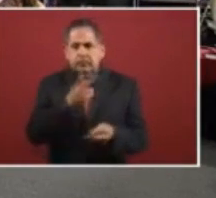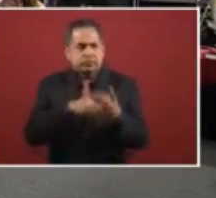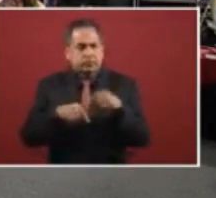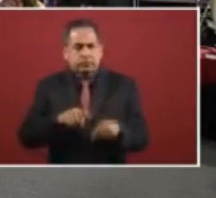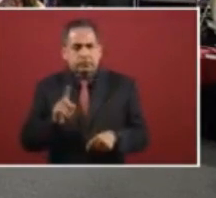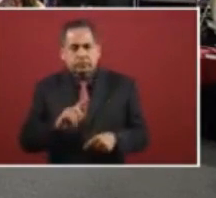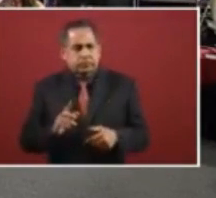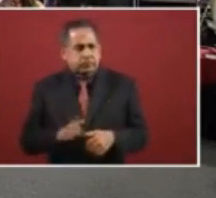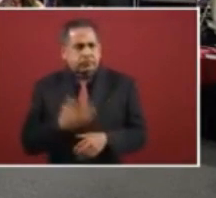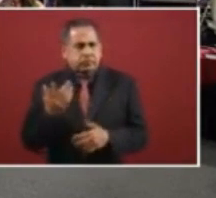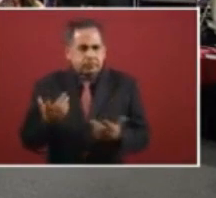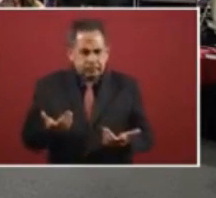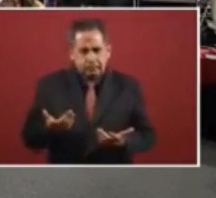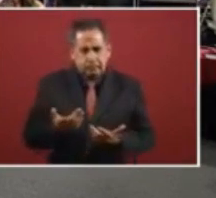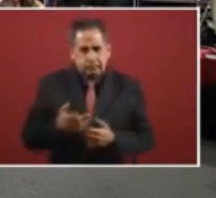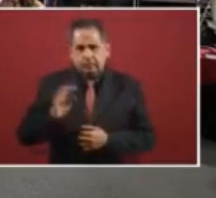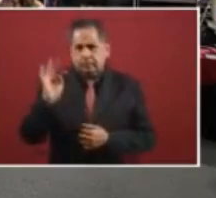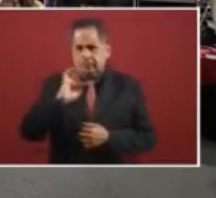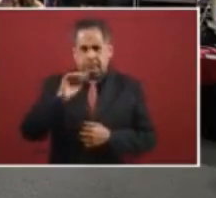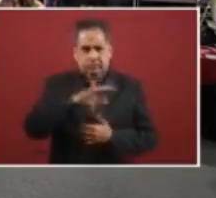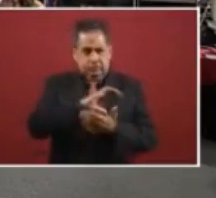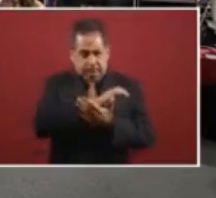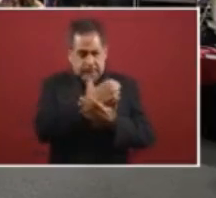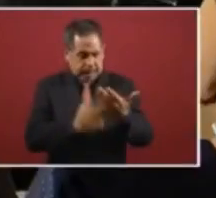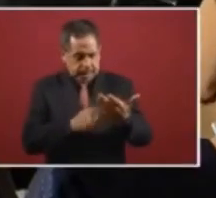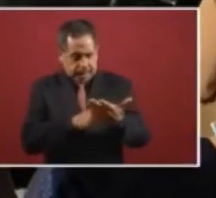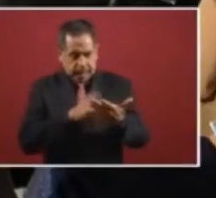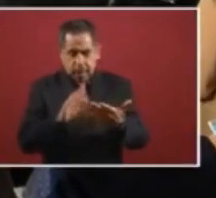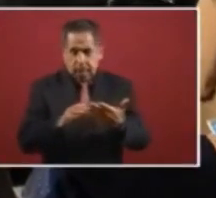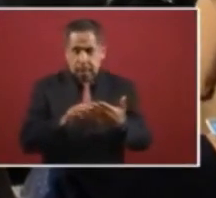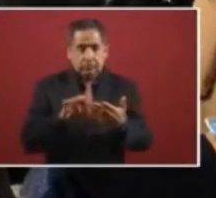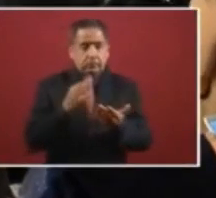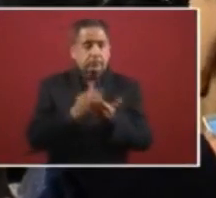At what point will they be here?